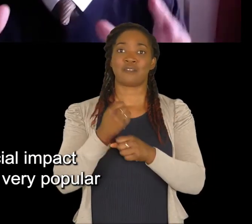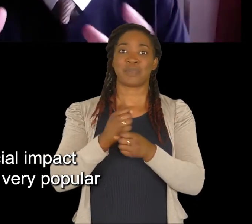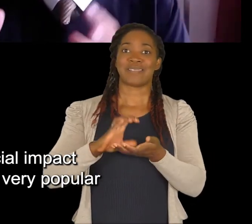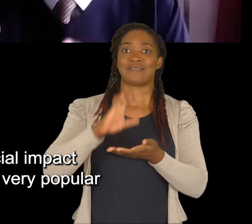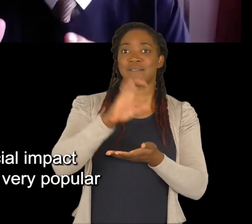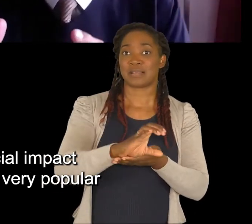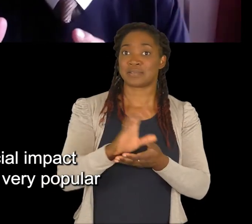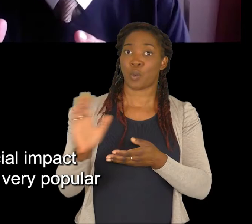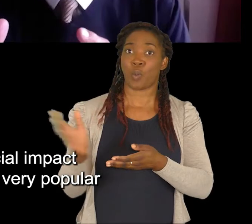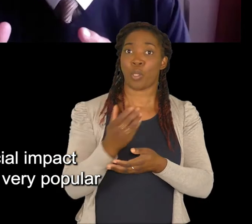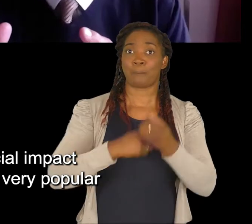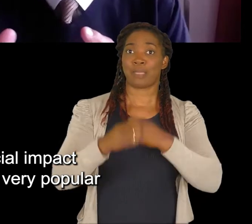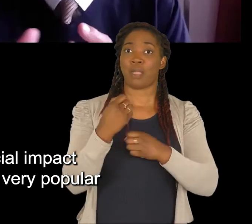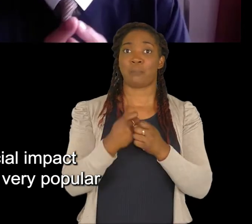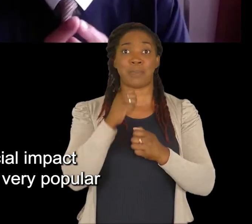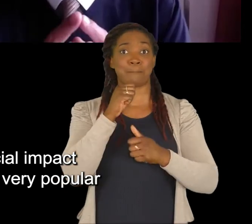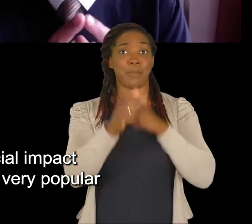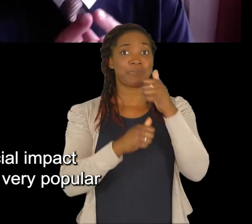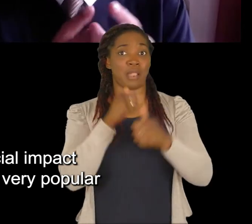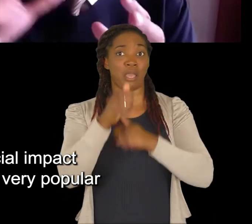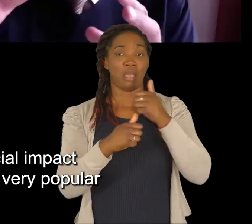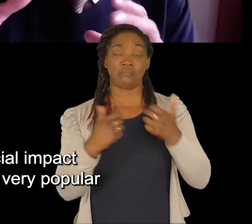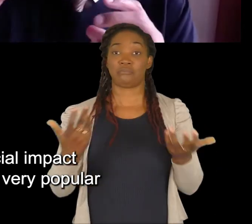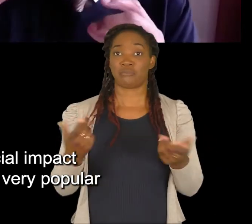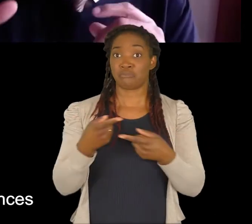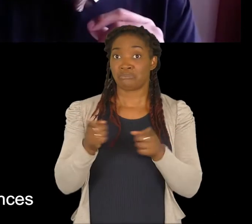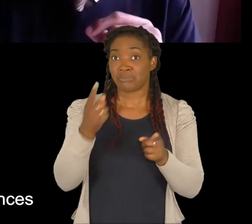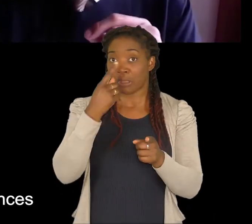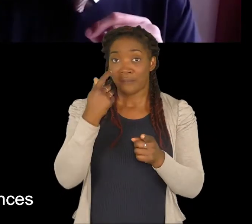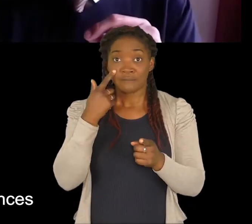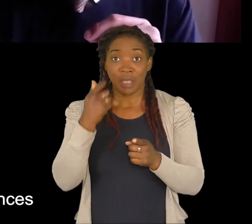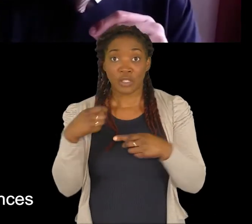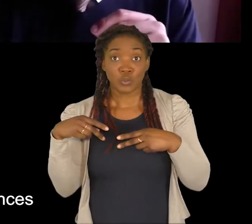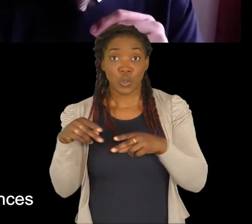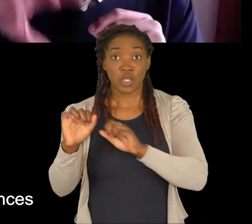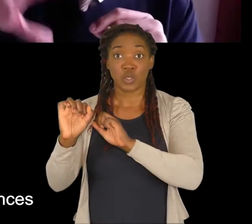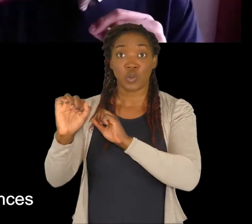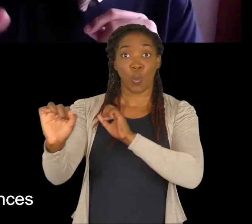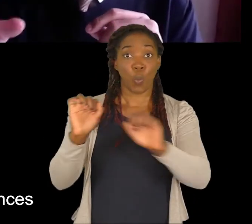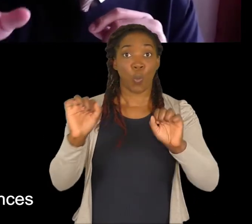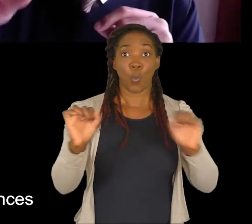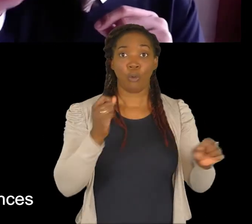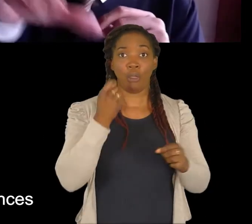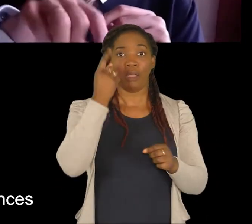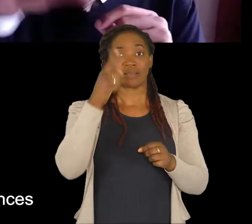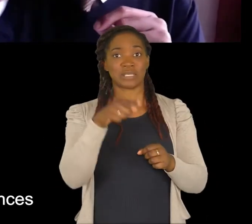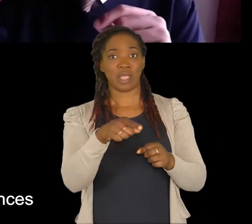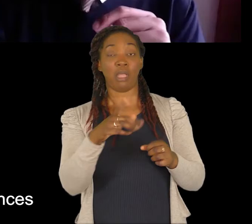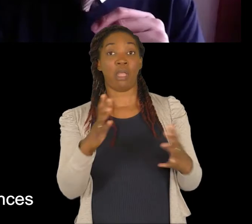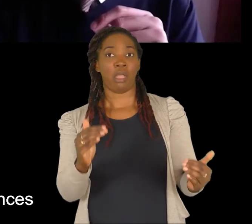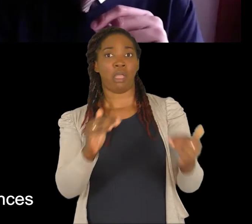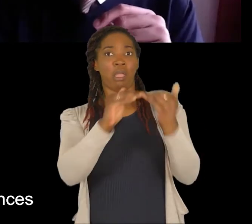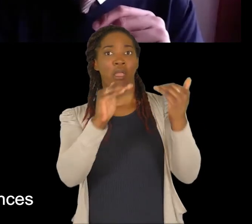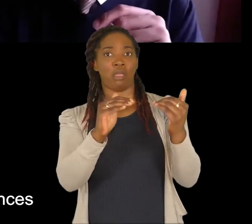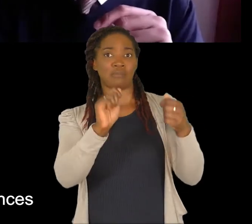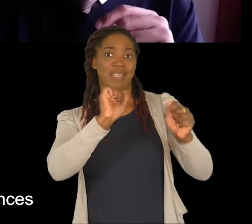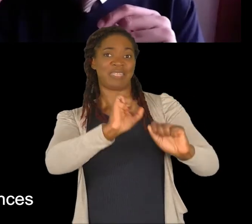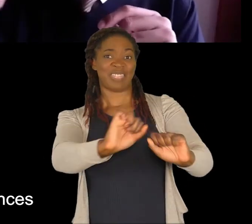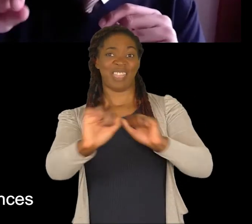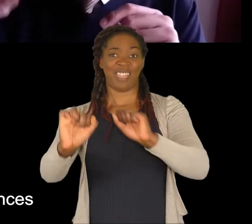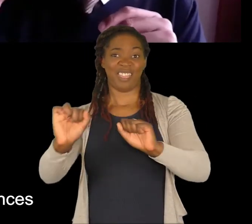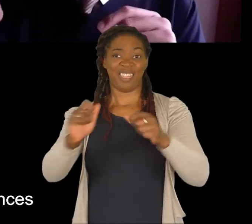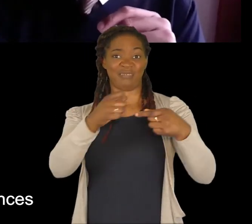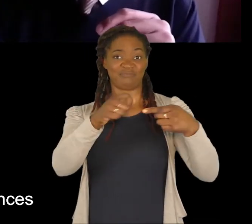becoming very, very popular, Rosa. Okay, so if you can find a way for your idea to tick some of those